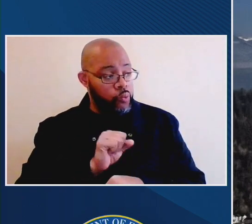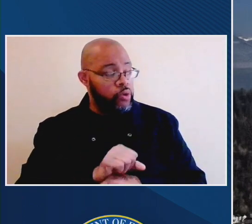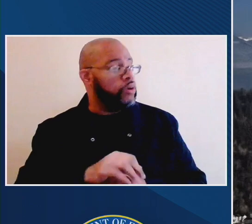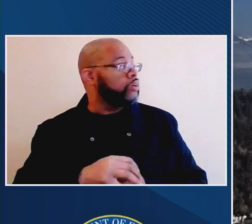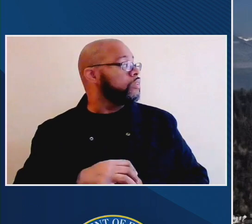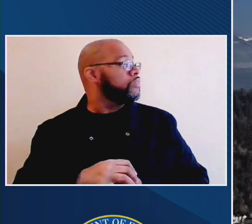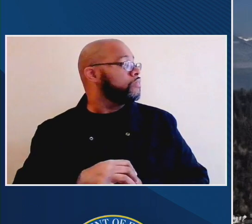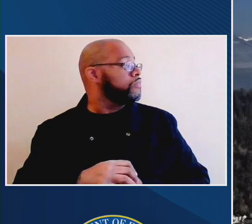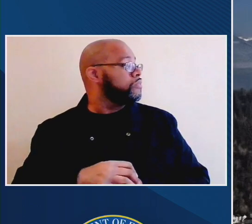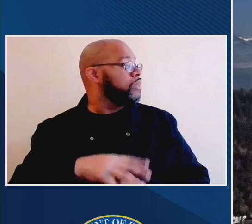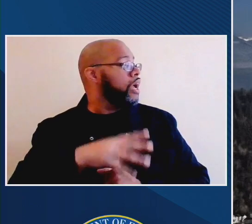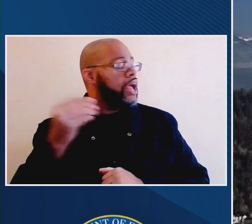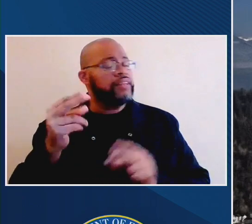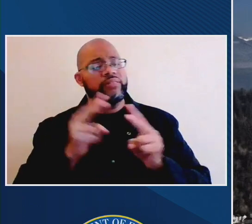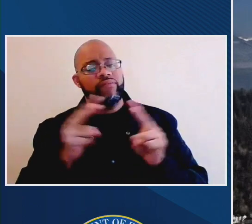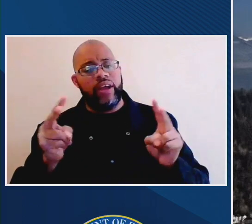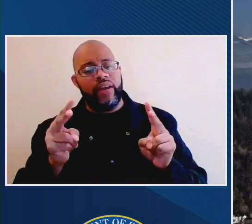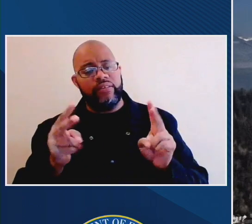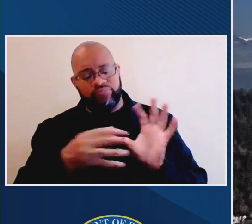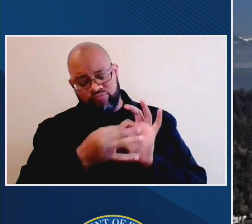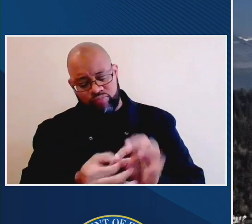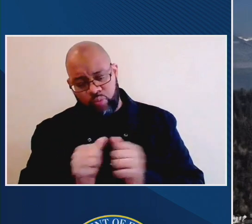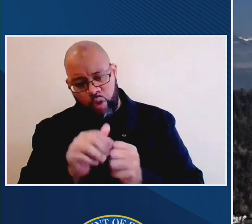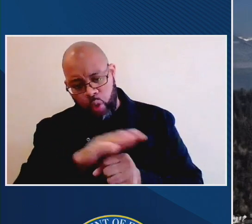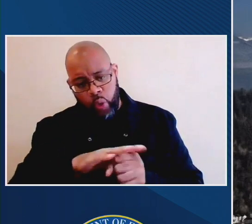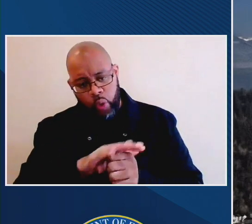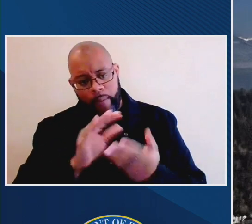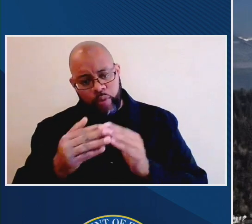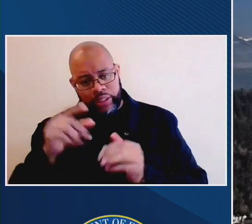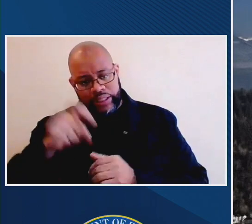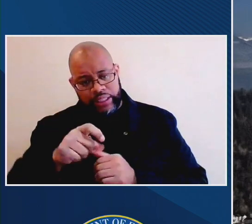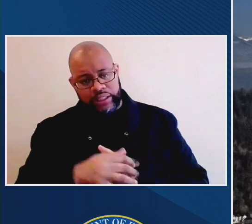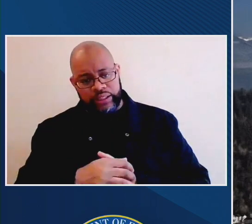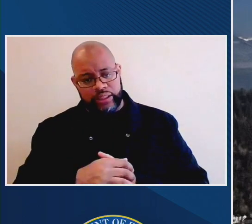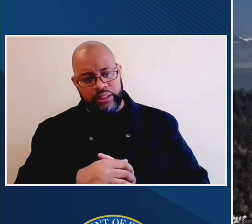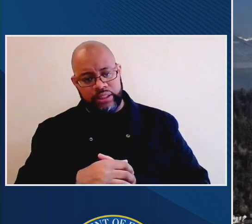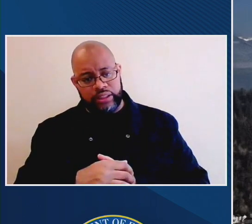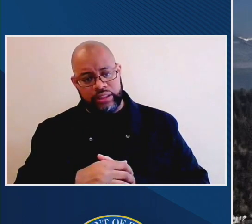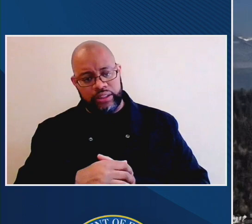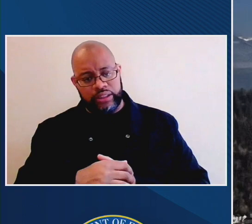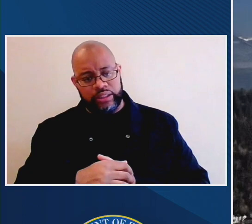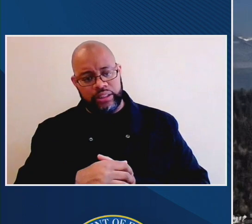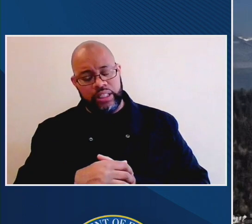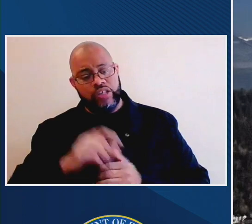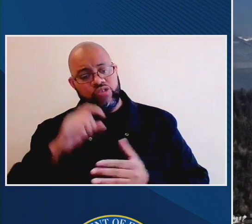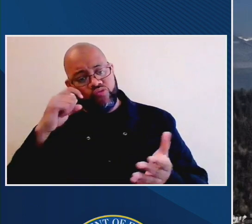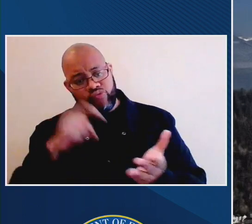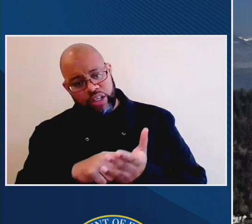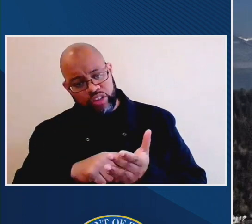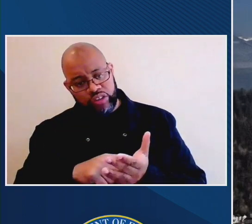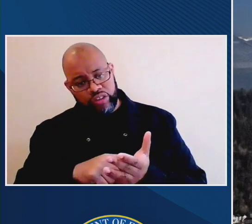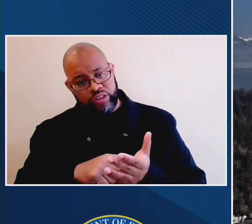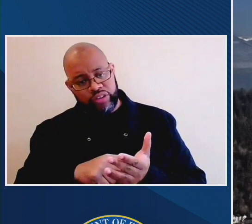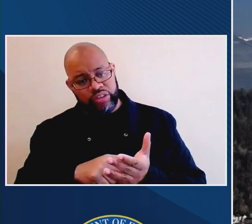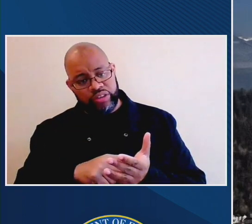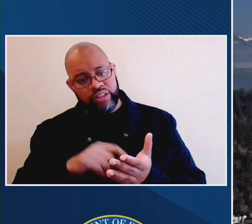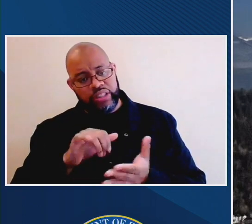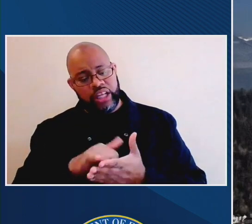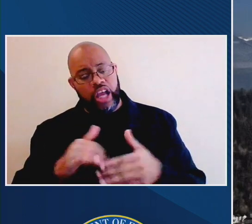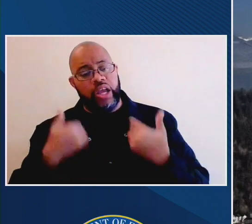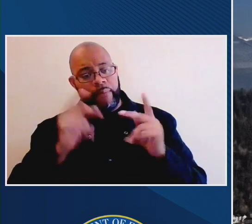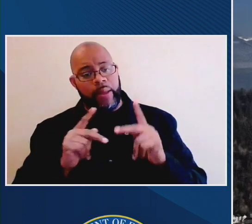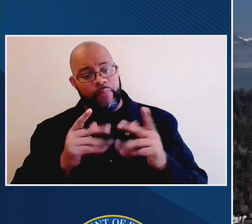also a promise in some rural counties in Arkansas that have been rigorously evaluated. There's more. There's a growing body of work. The Promise program